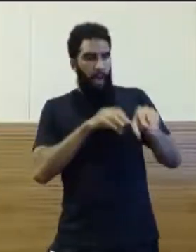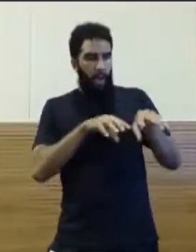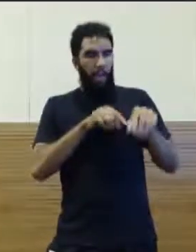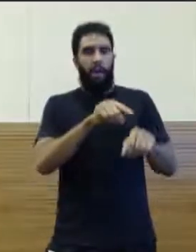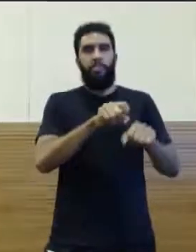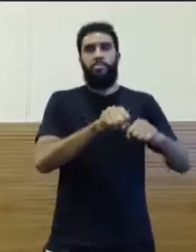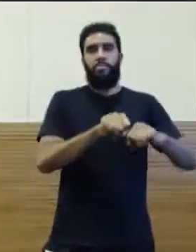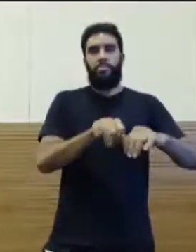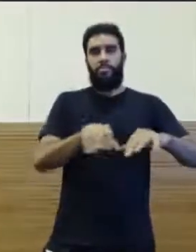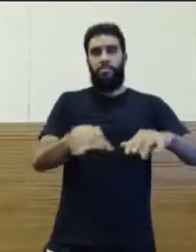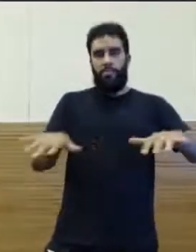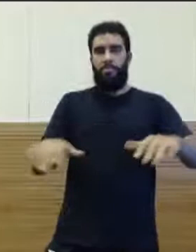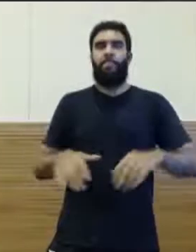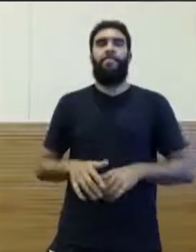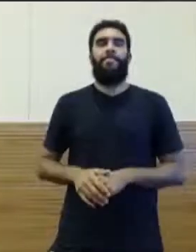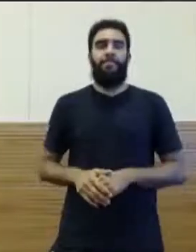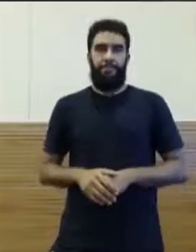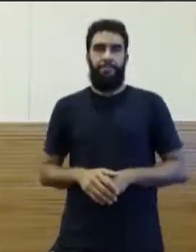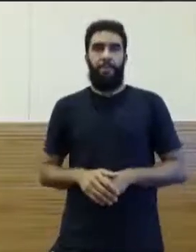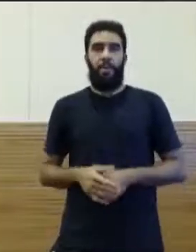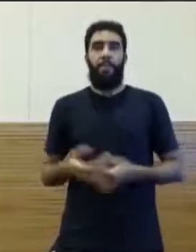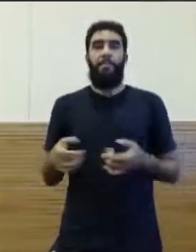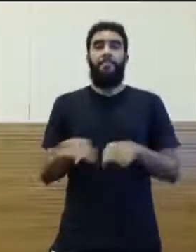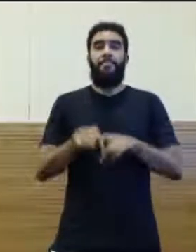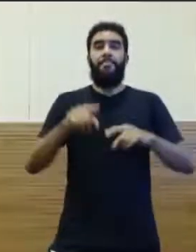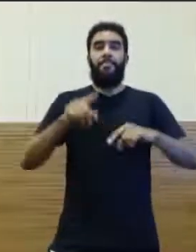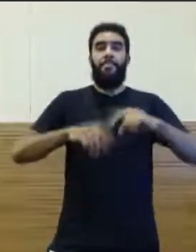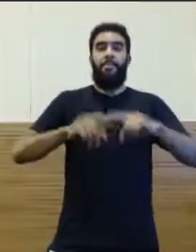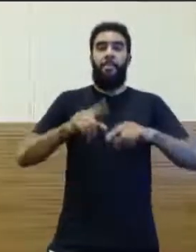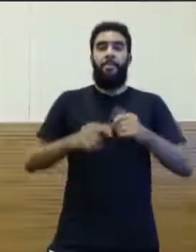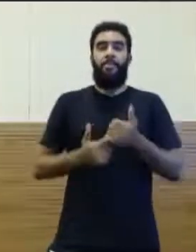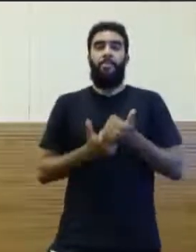and we've trained a lot of them.